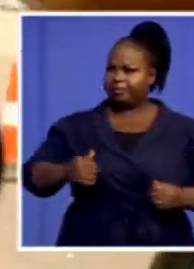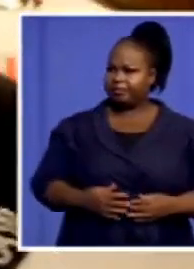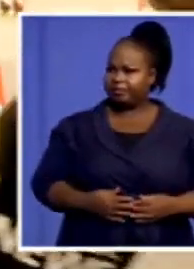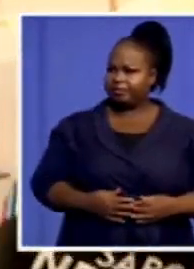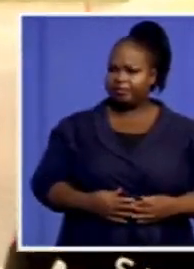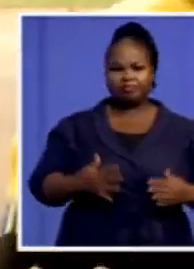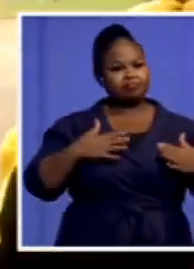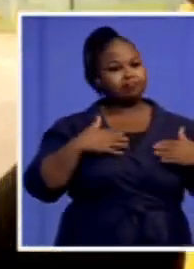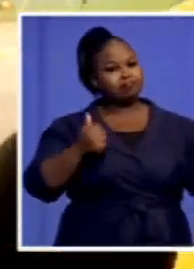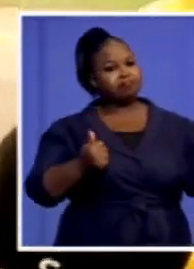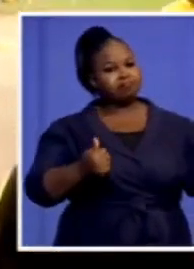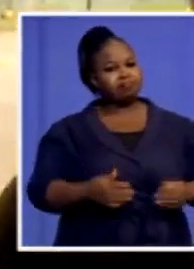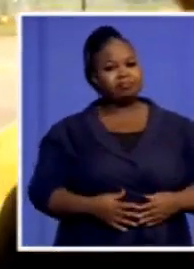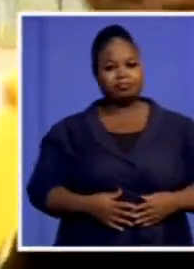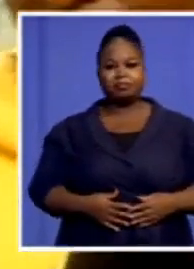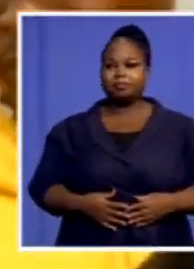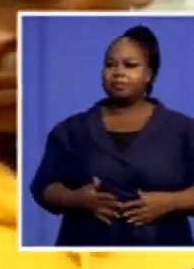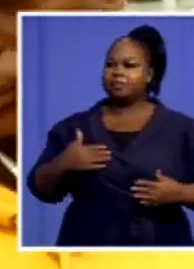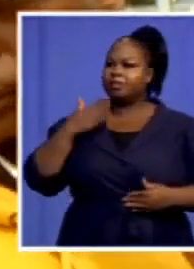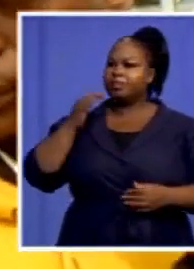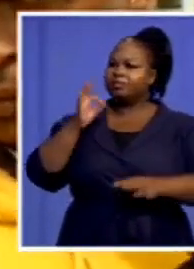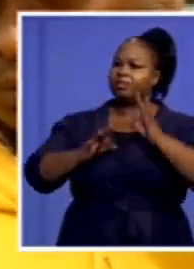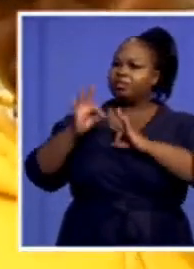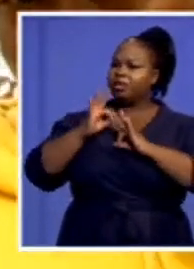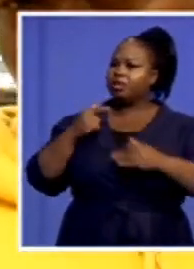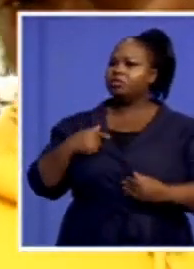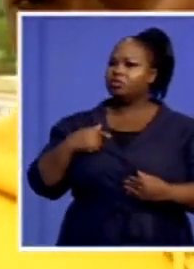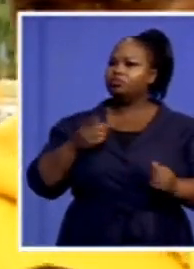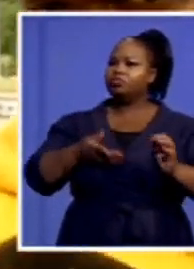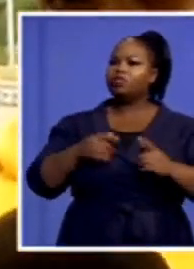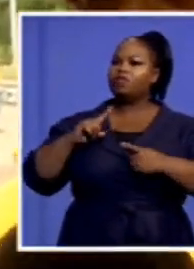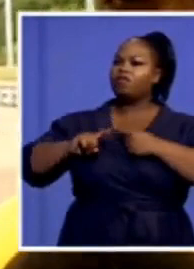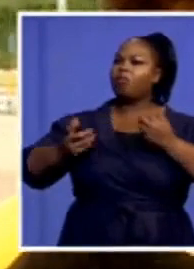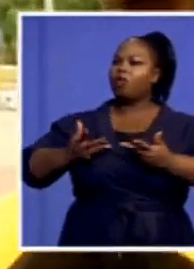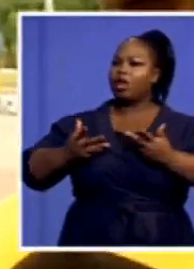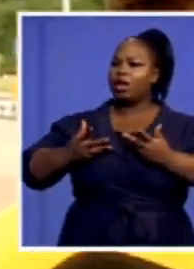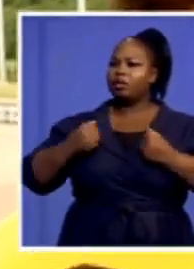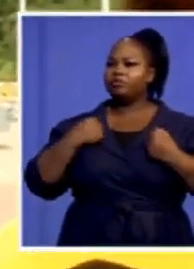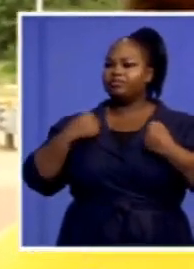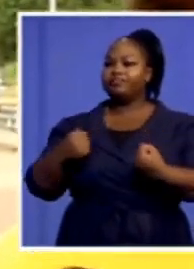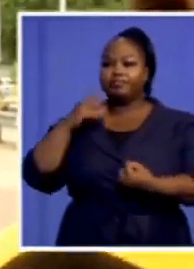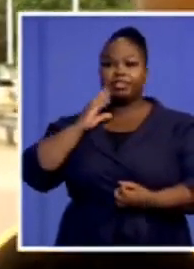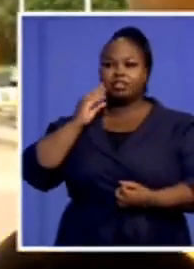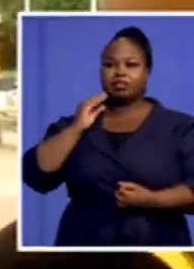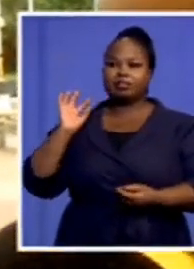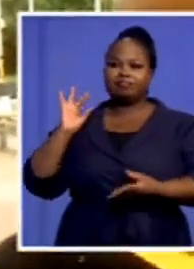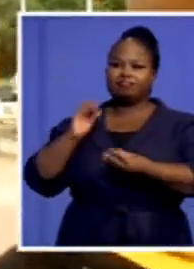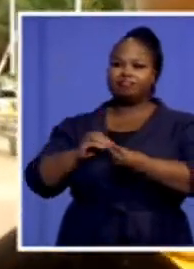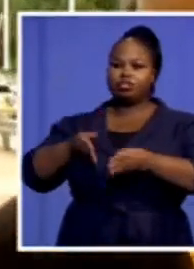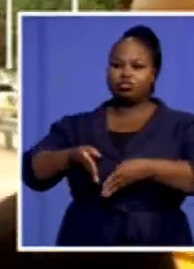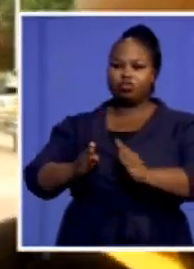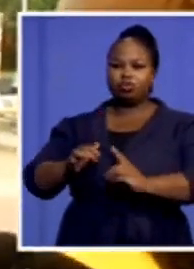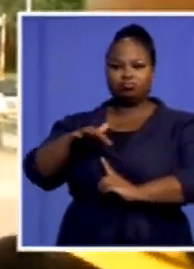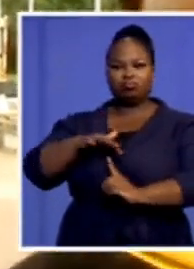Riteng, can you explain to me where you're traveling from and how you've experienced the road conditions so far? How would you